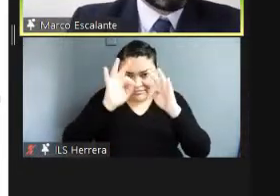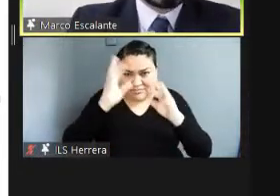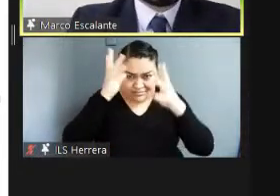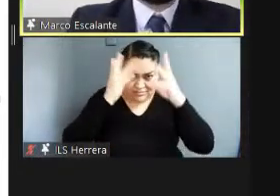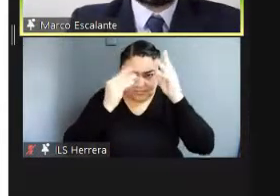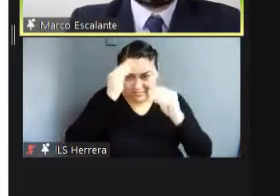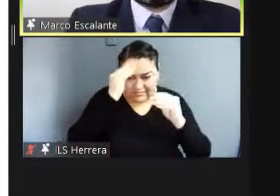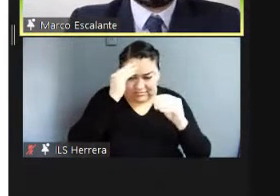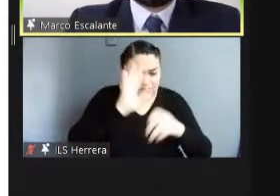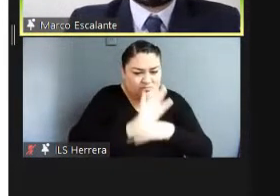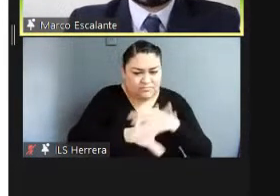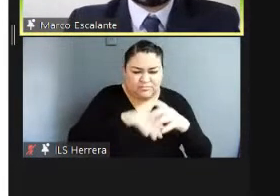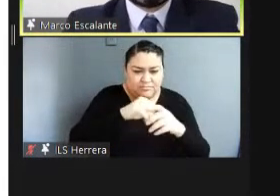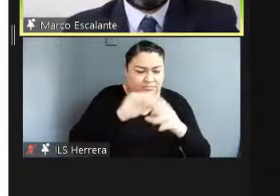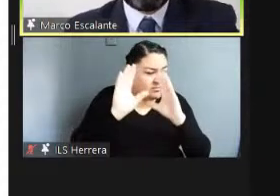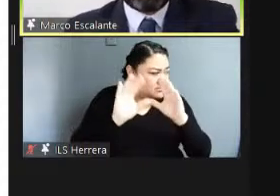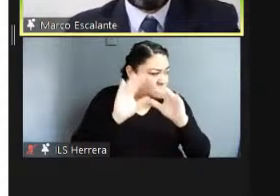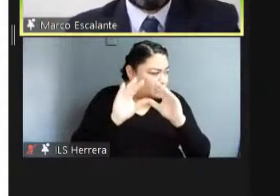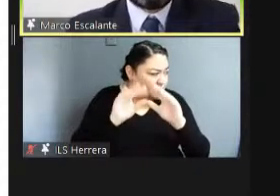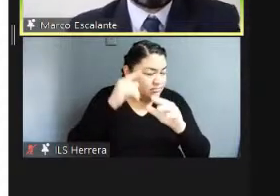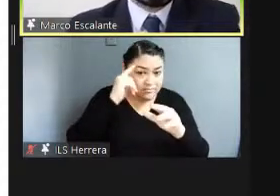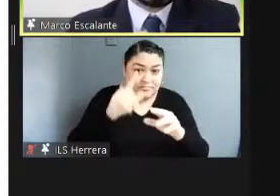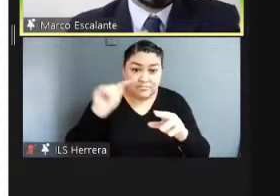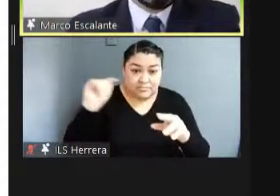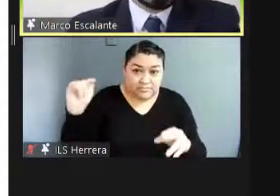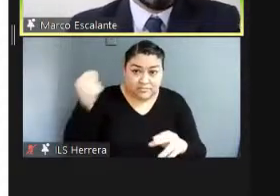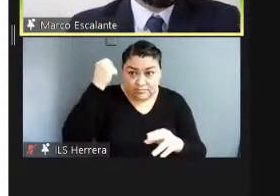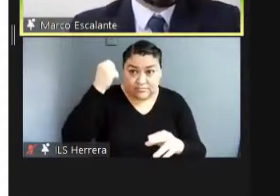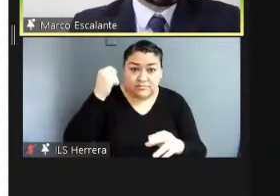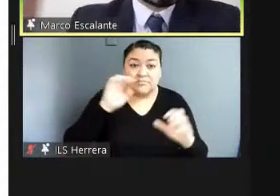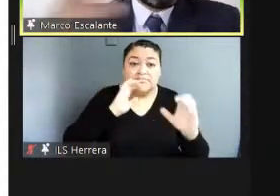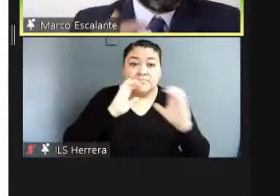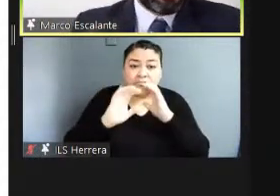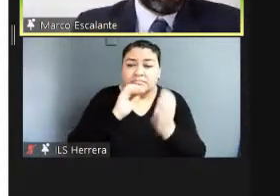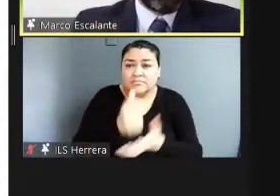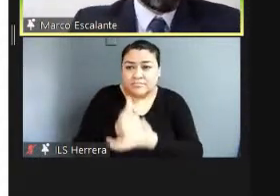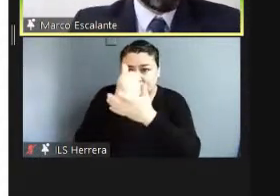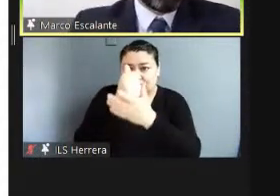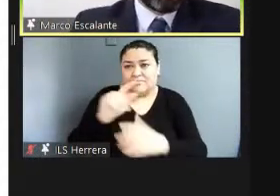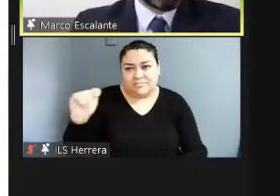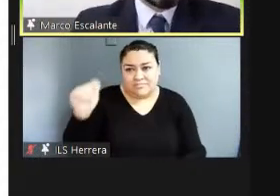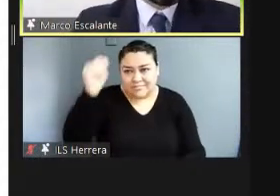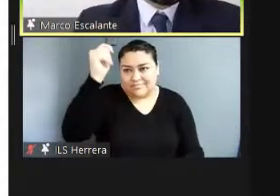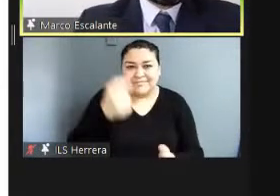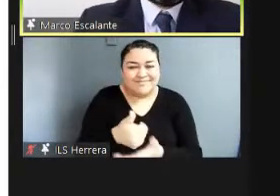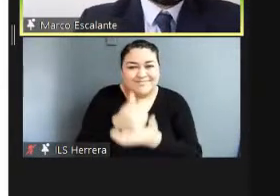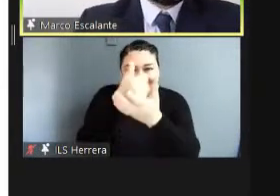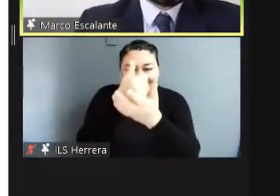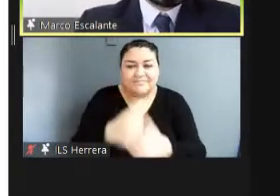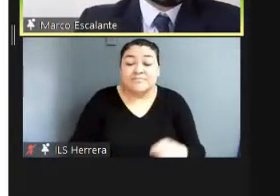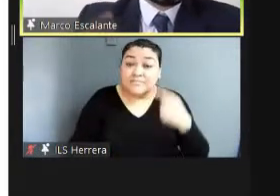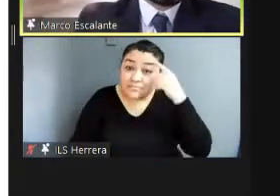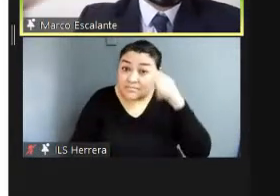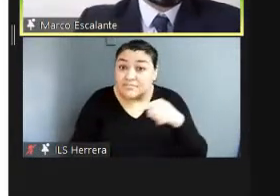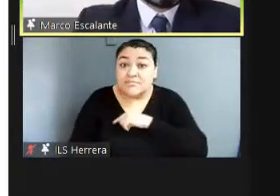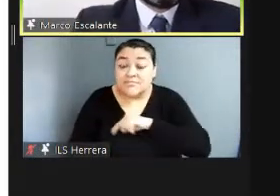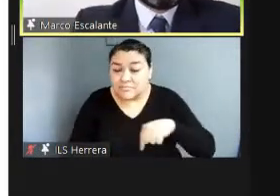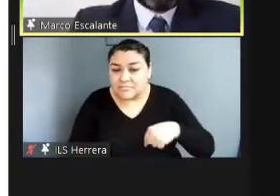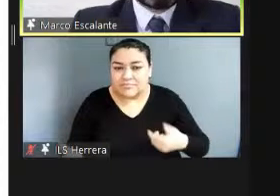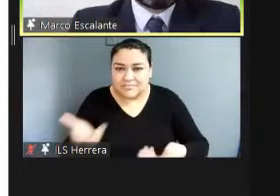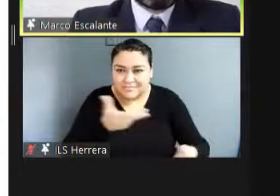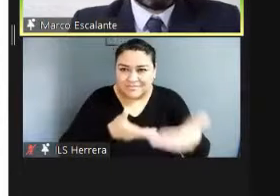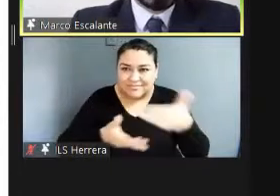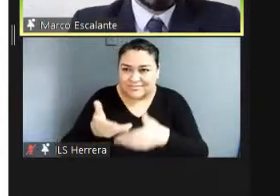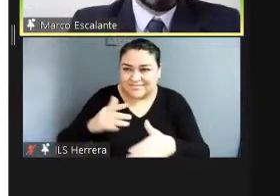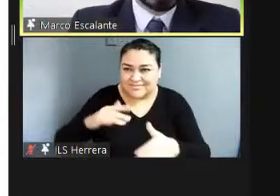between basic and clinical knowledge and theoretical and practical skills. We need to